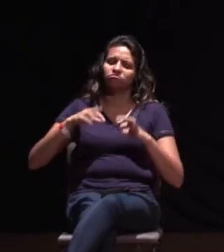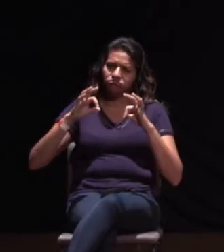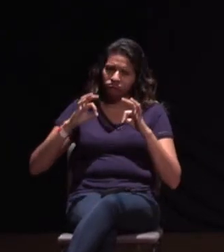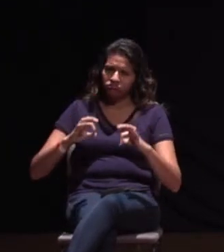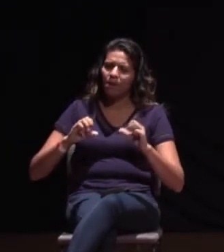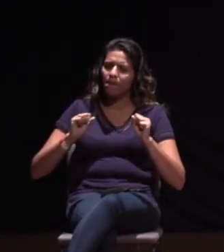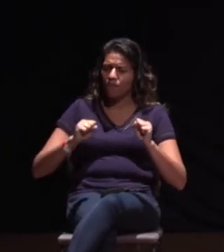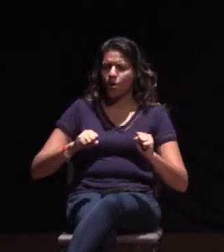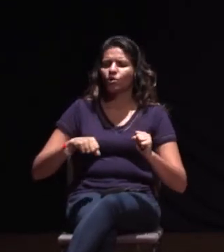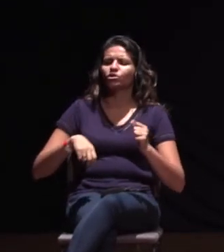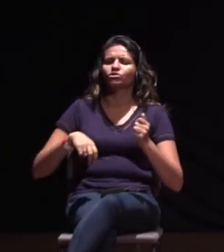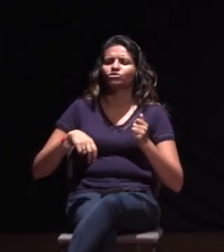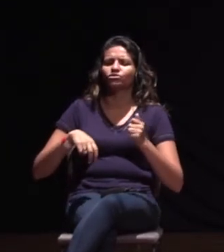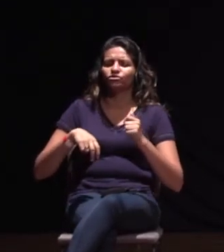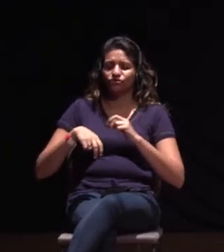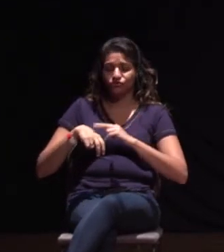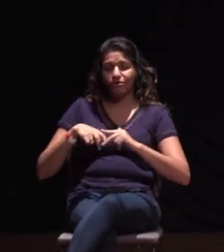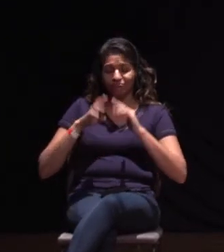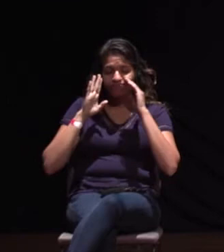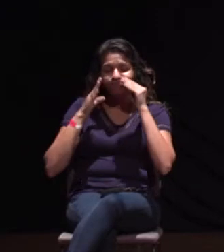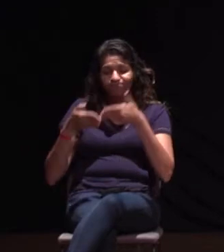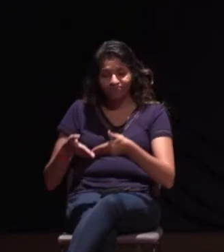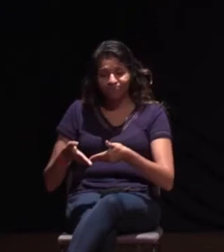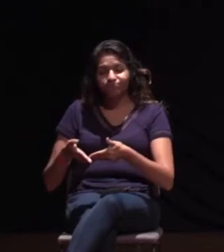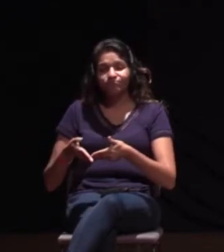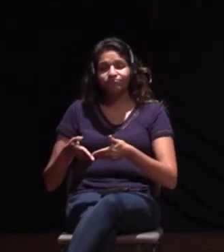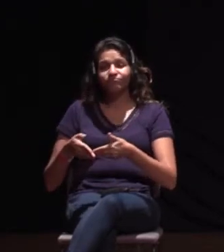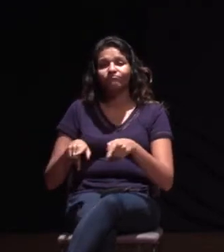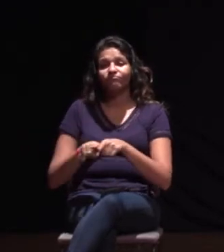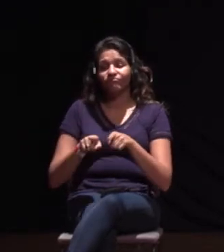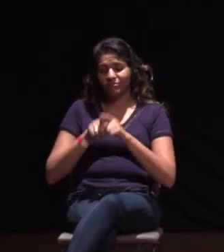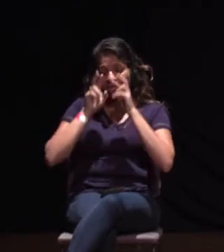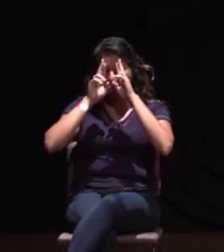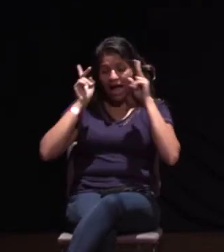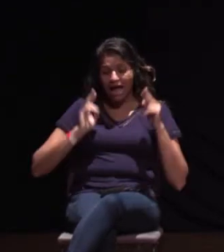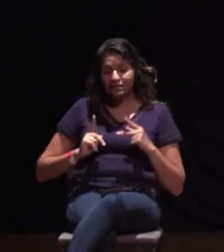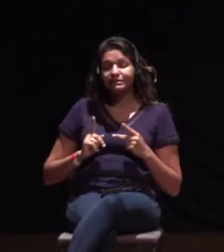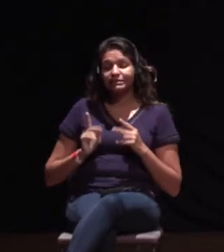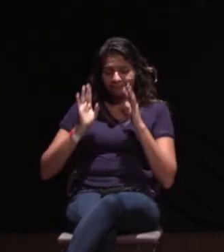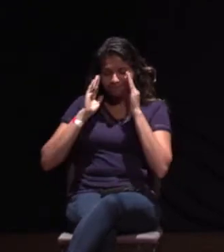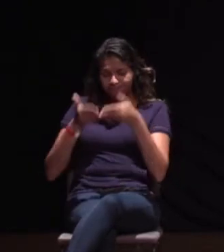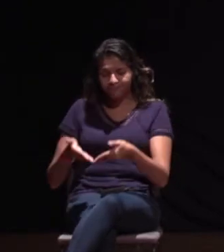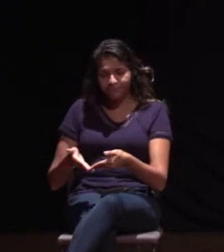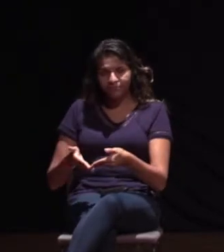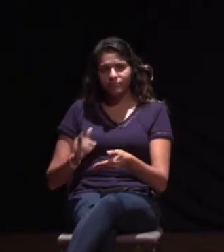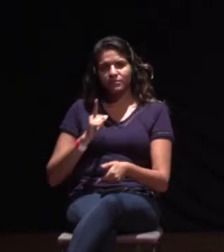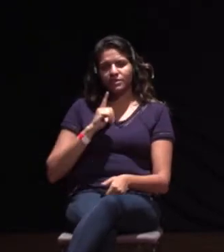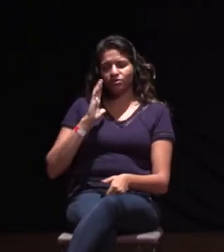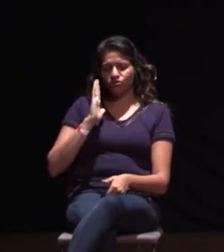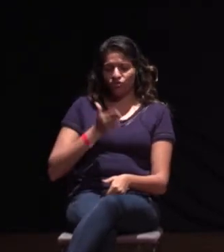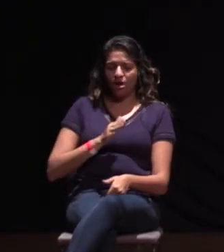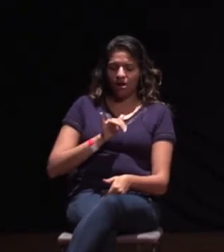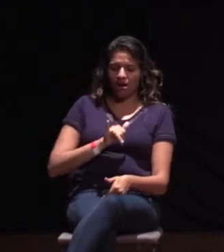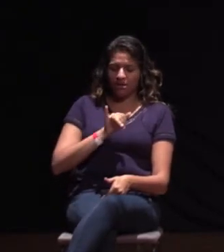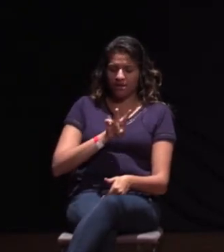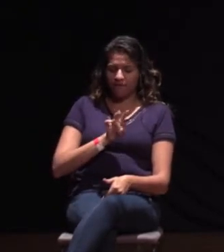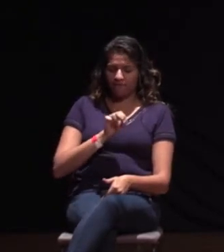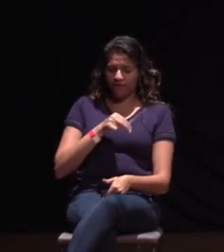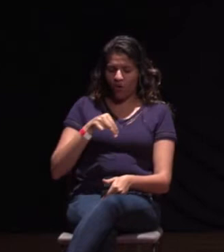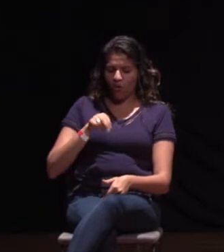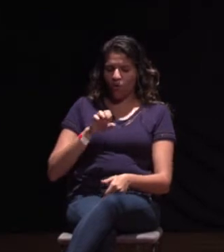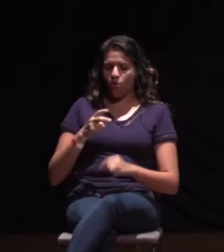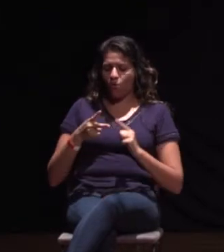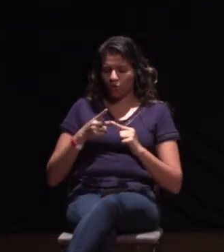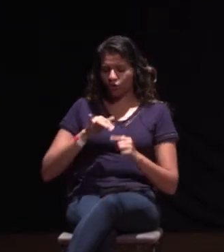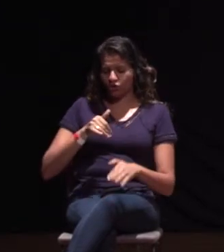there's many sort of histories of Judson and of Yvonne Rainer, and for some time now, one of them has been a kind of critique of the whiteness